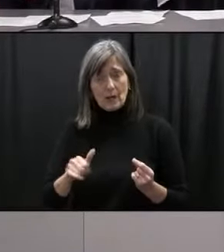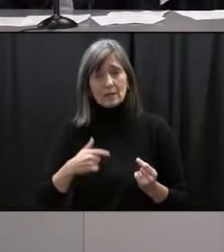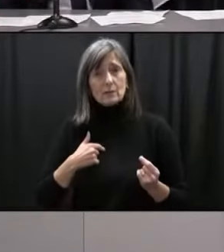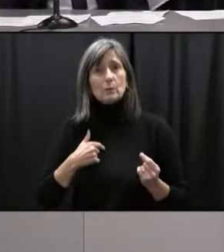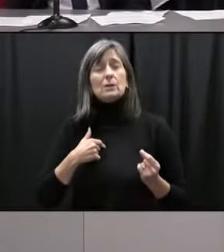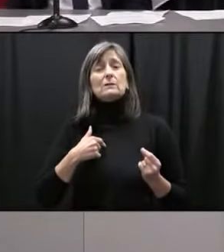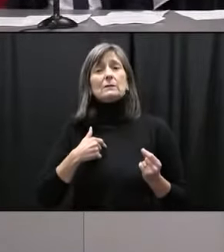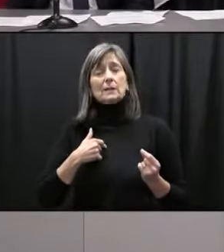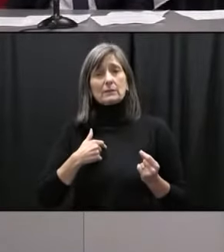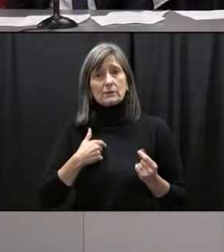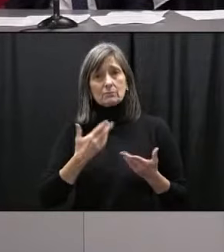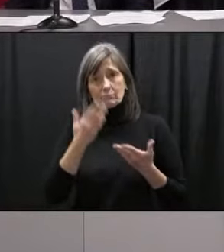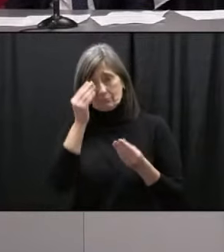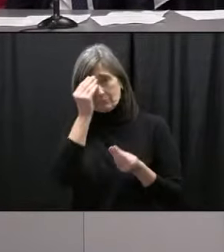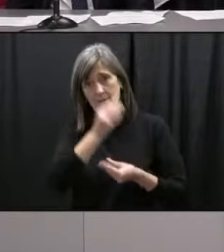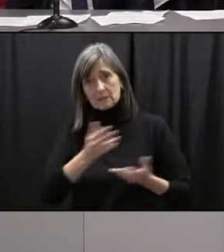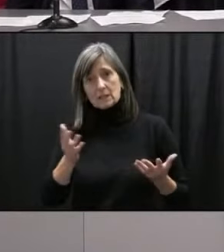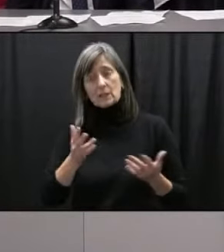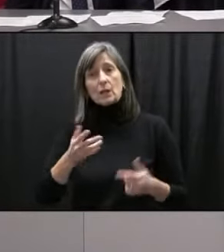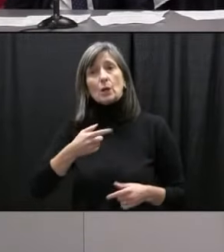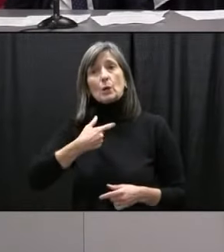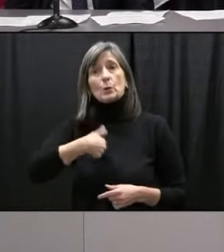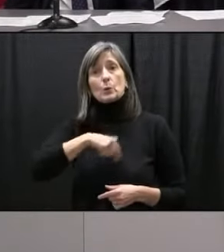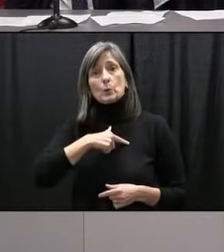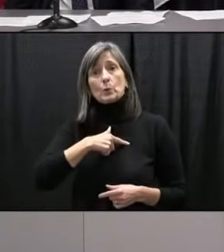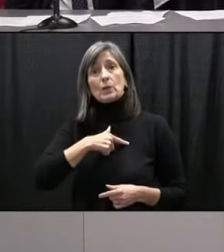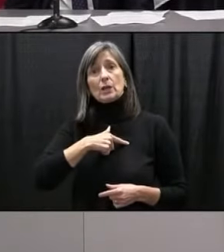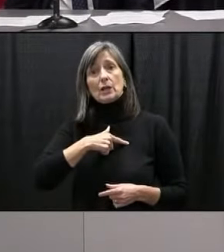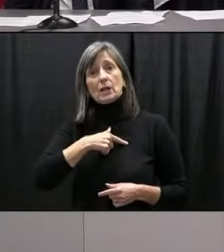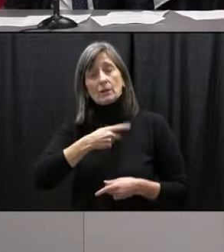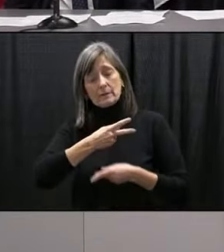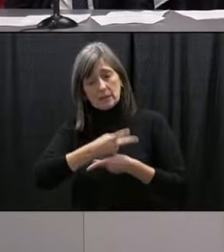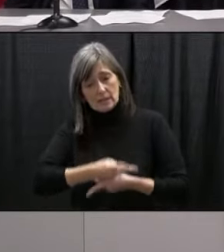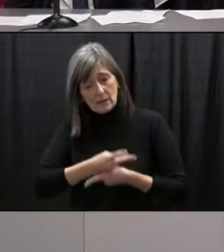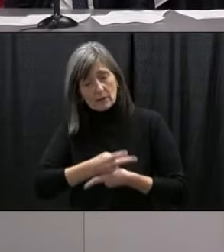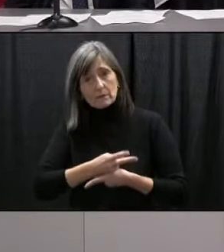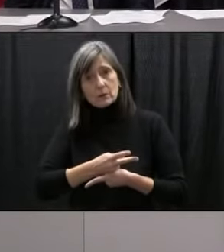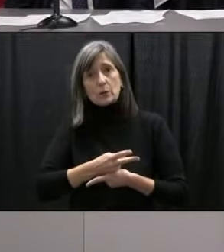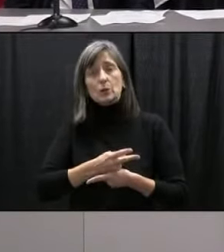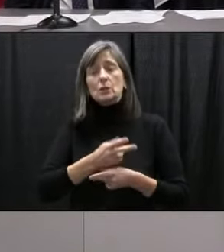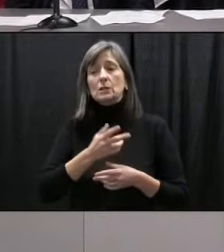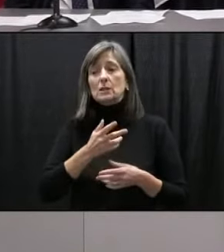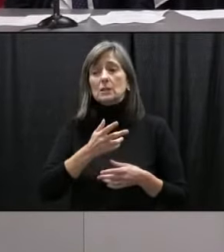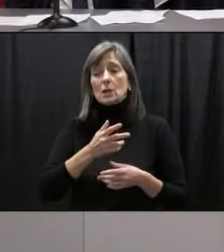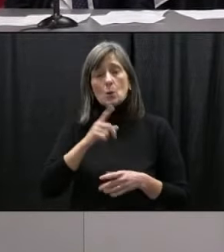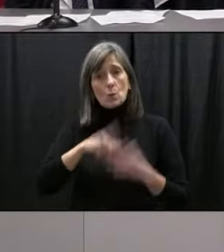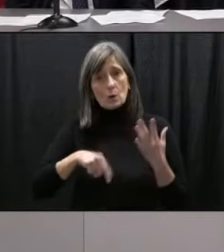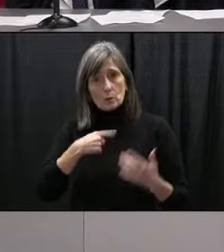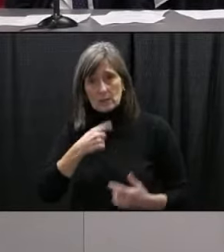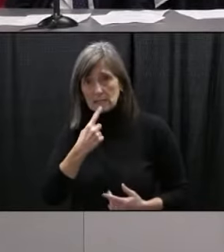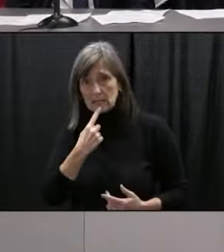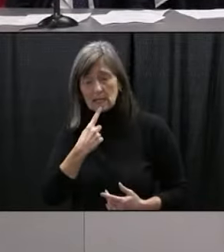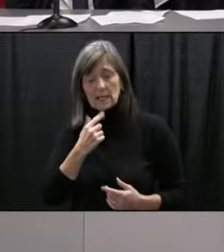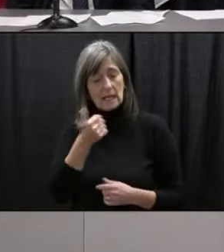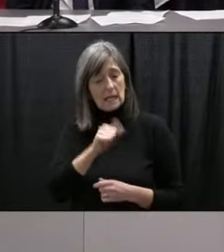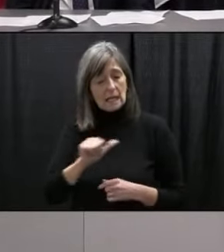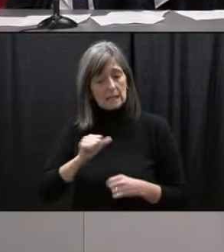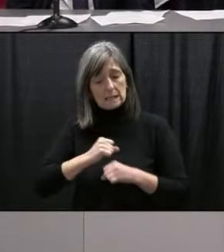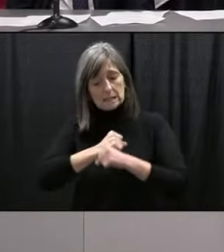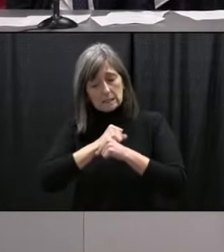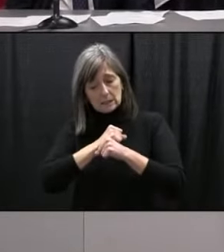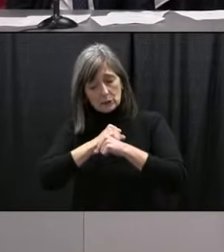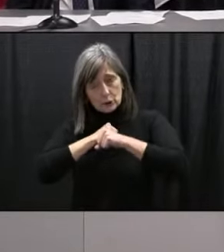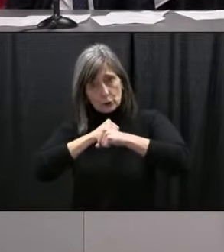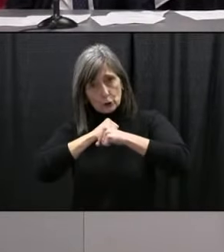an overarching statement, that this is an abundance of caution. We can't comment specifically on security issues and